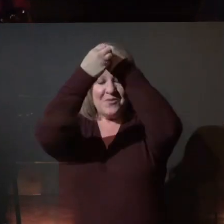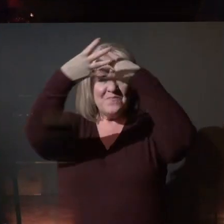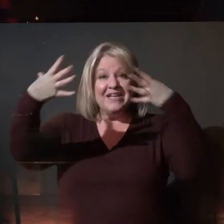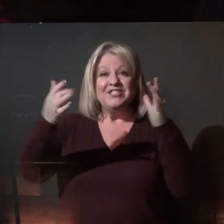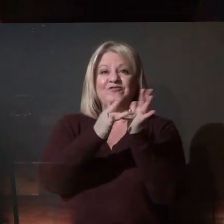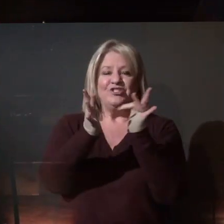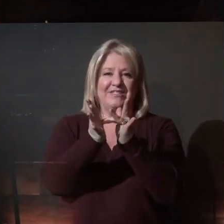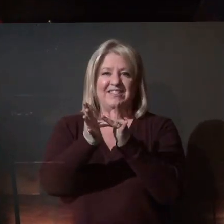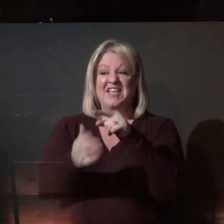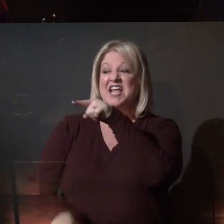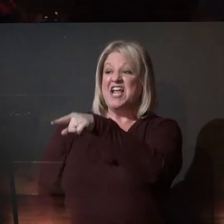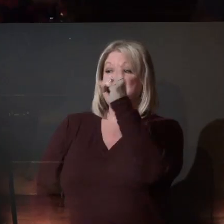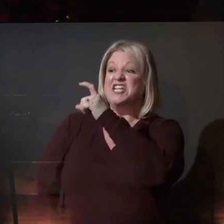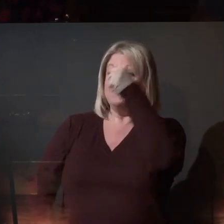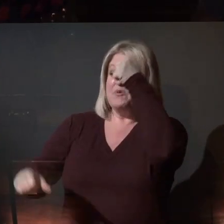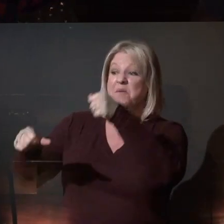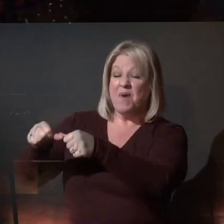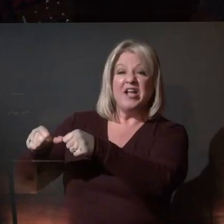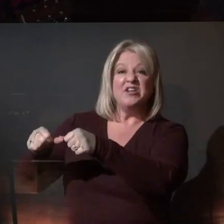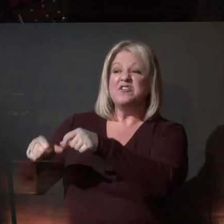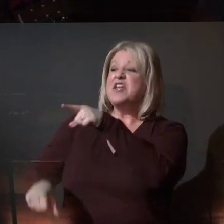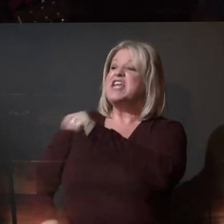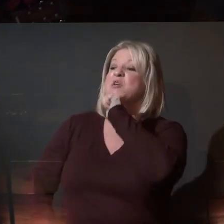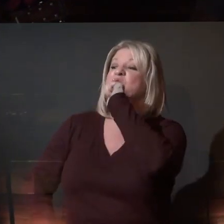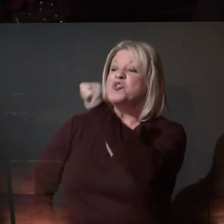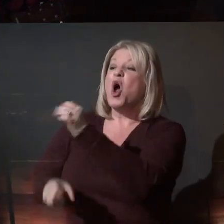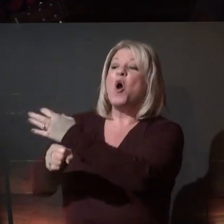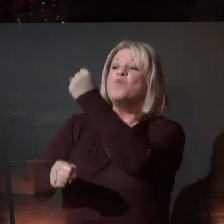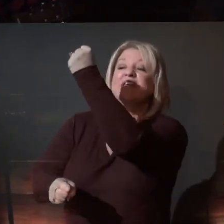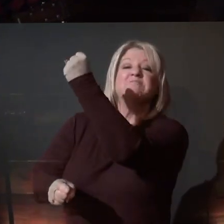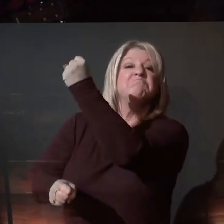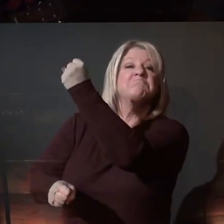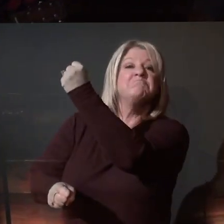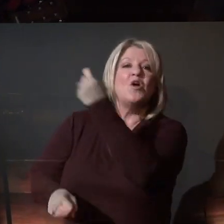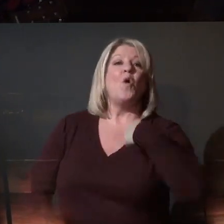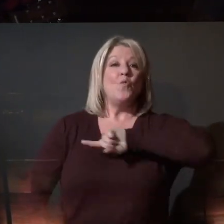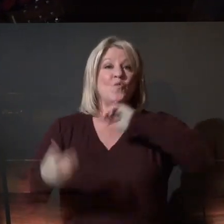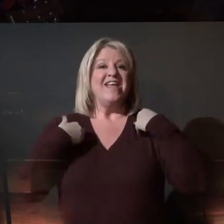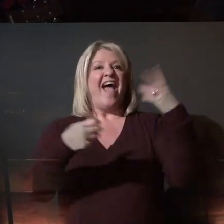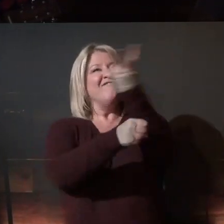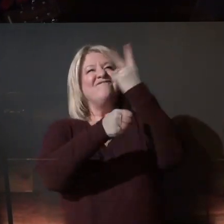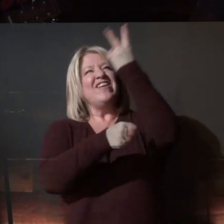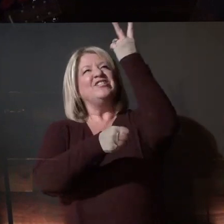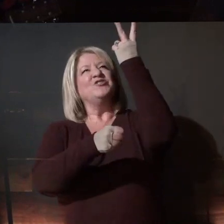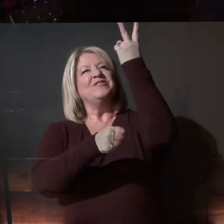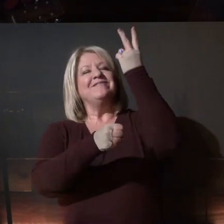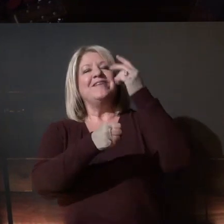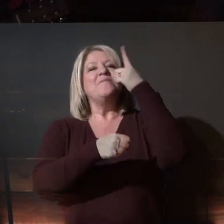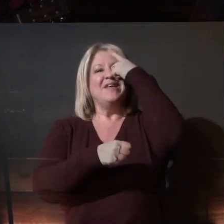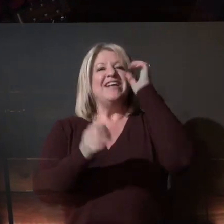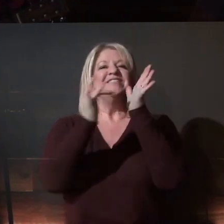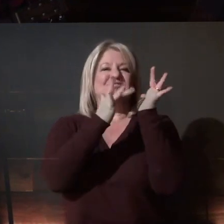And he needs reminding each and every day that he will not win. And we have victory on our side through